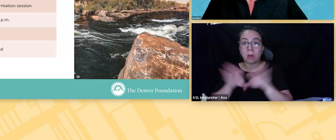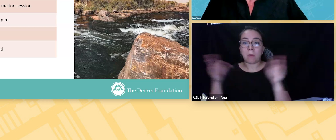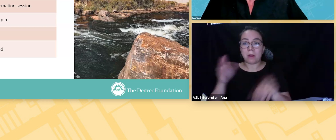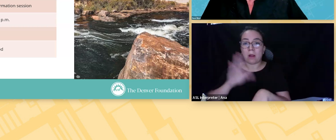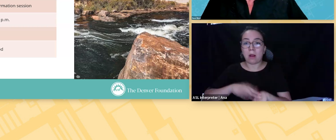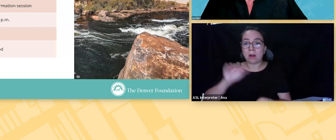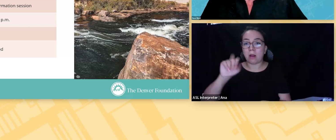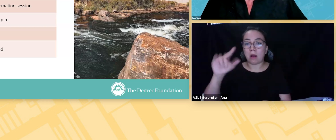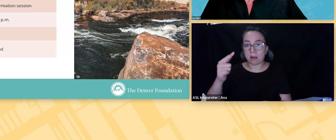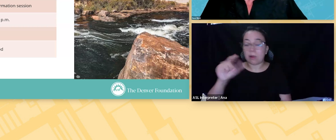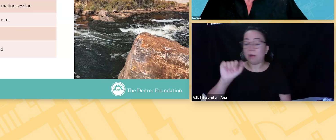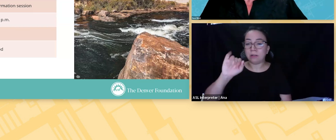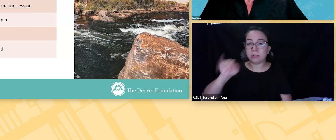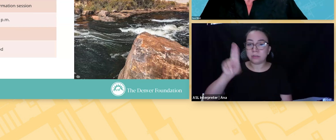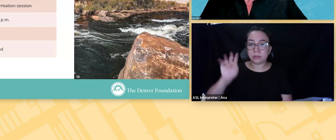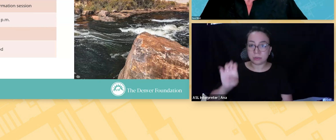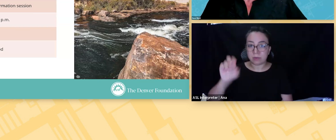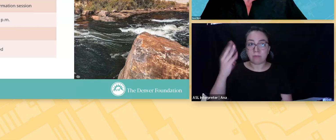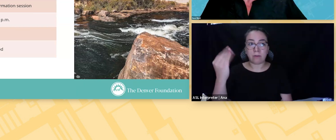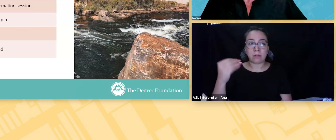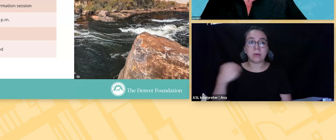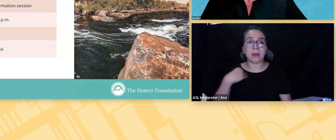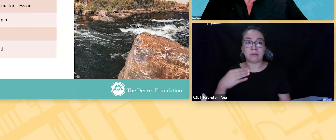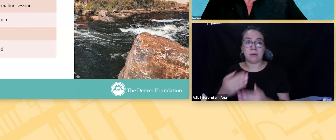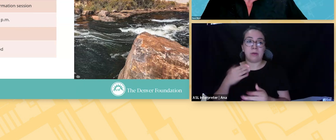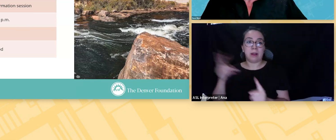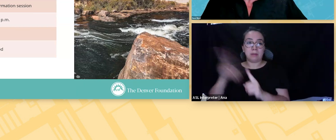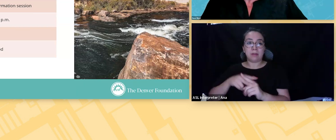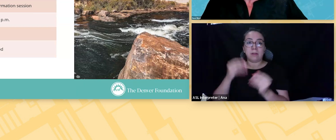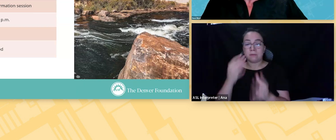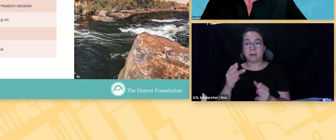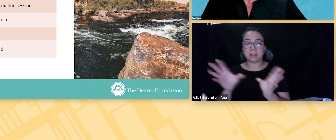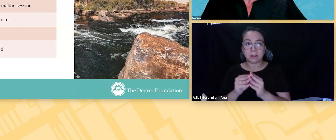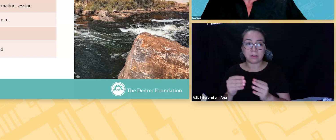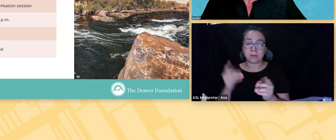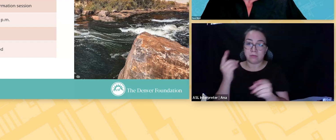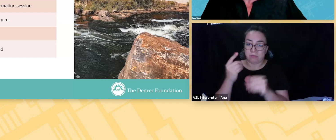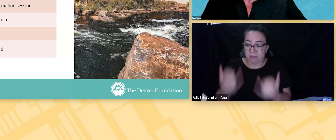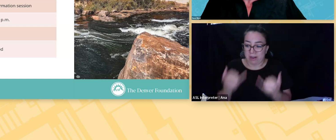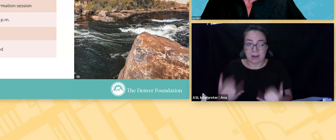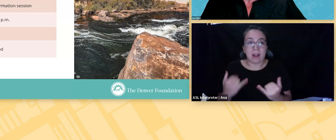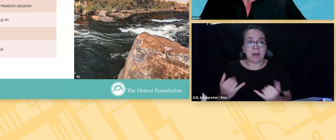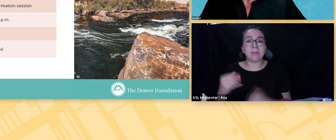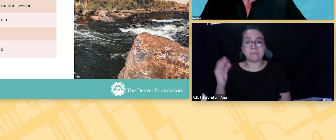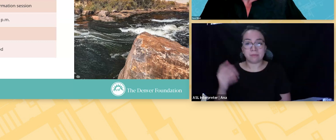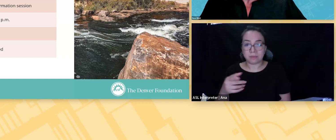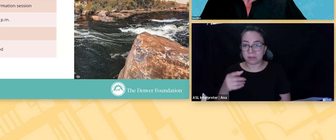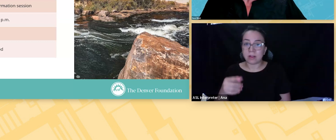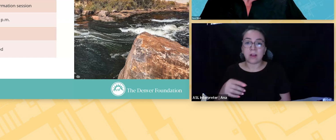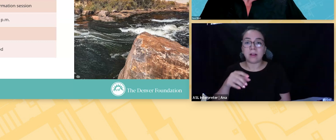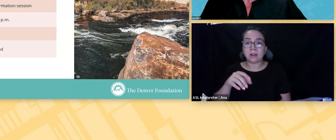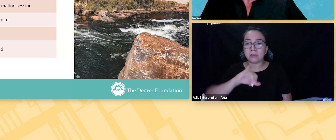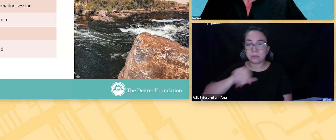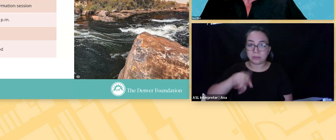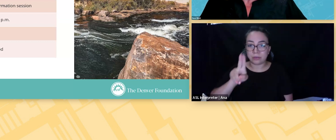June 14th. We're doing our pre-application information session right as we speak. So you're right there on